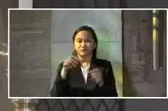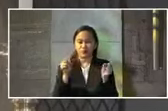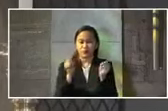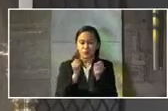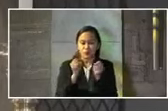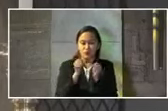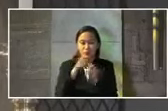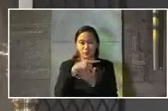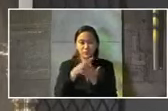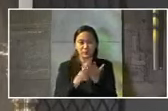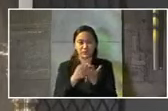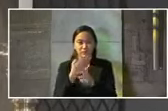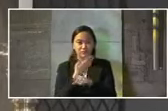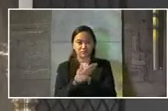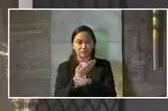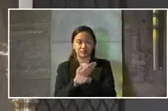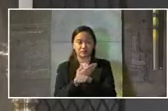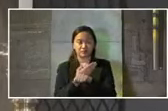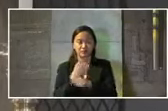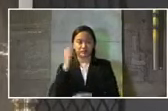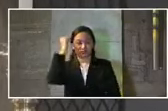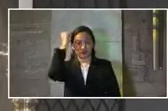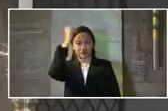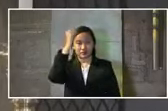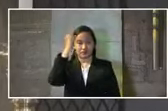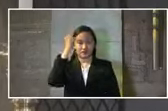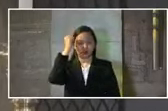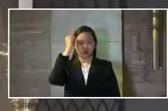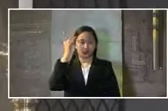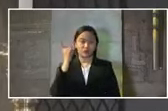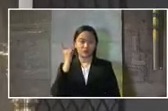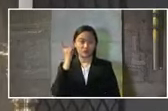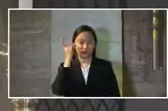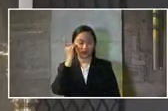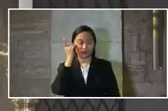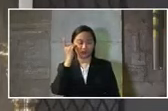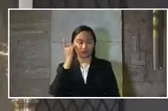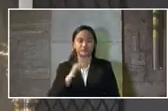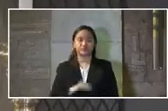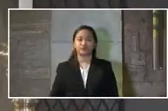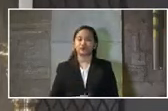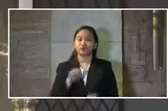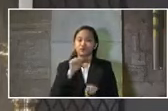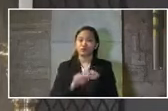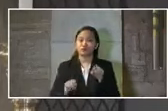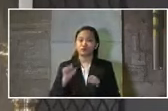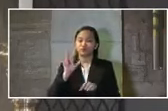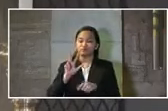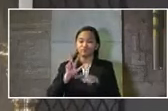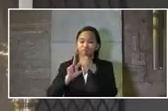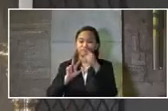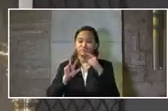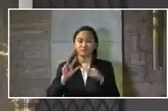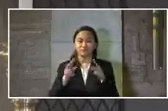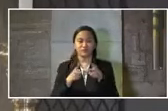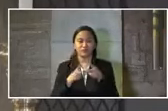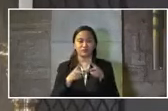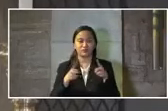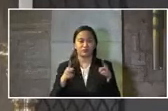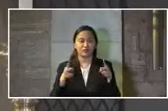a small piece from the bones of Saint Dominic de Guzman. So these are all very